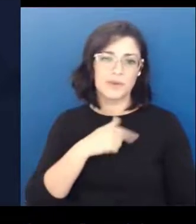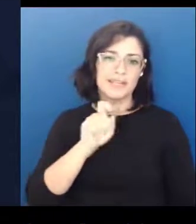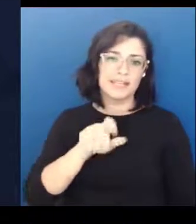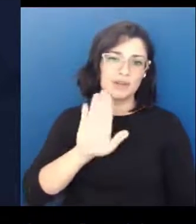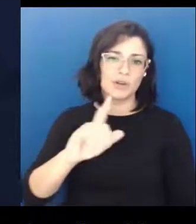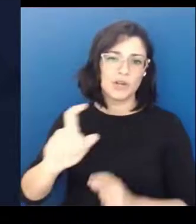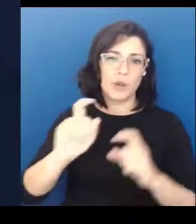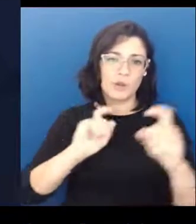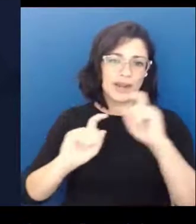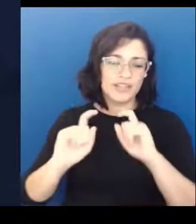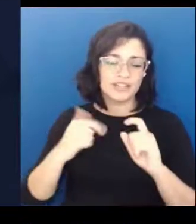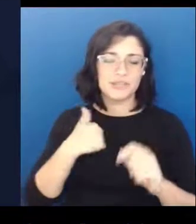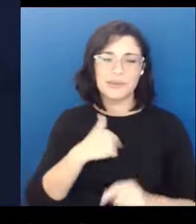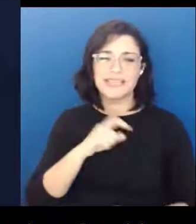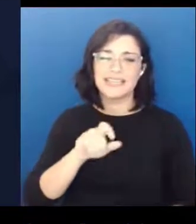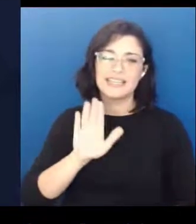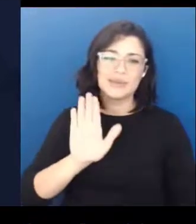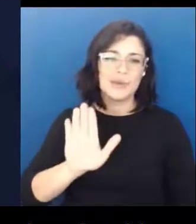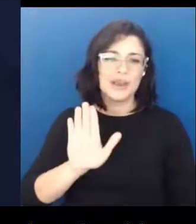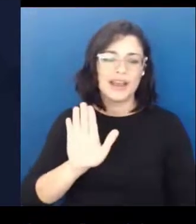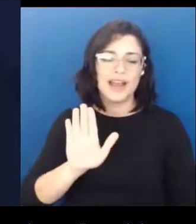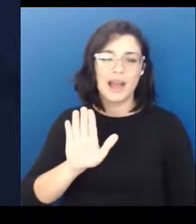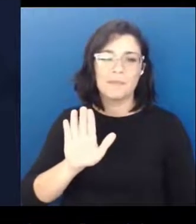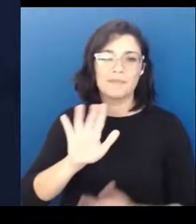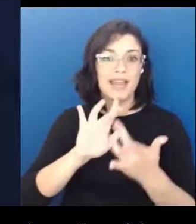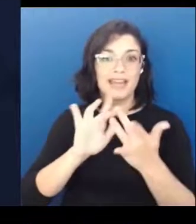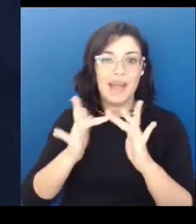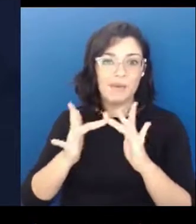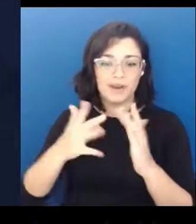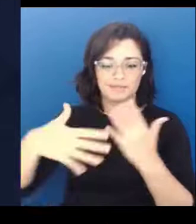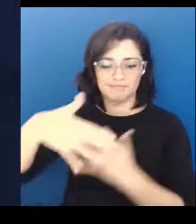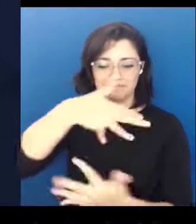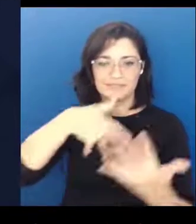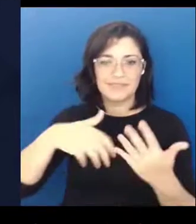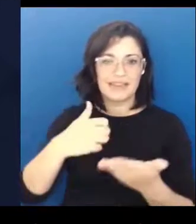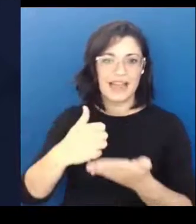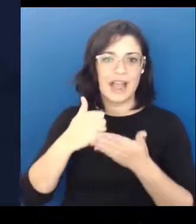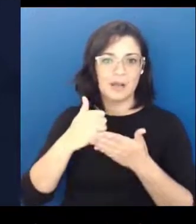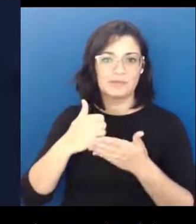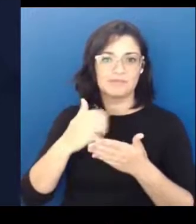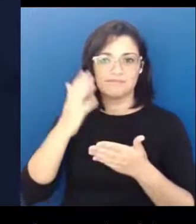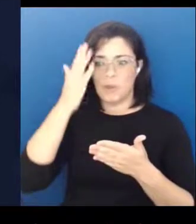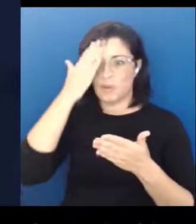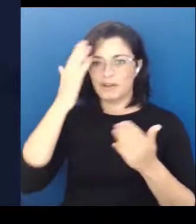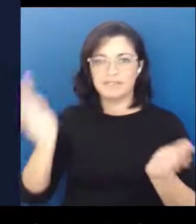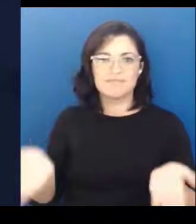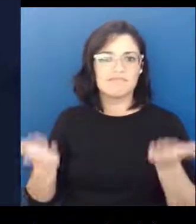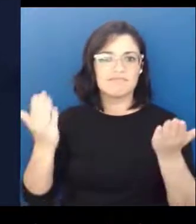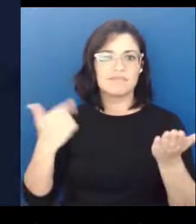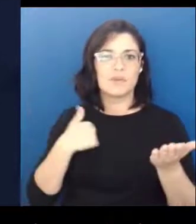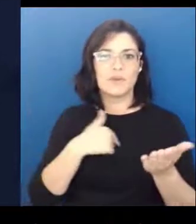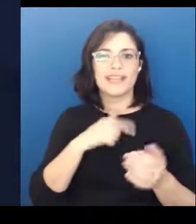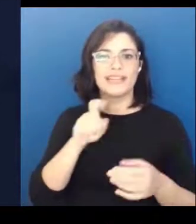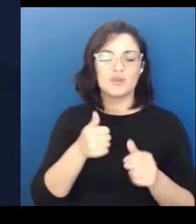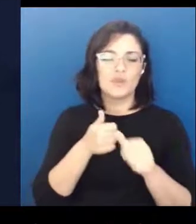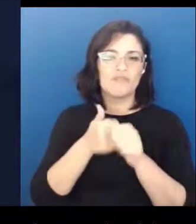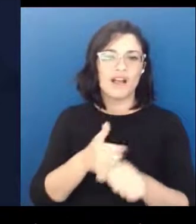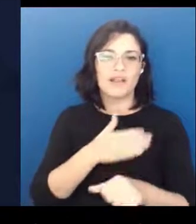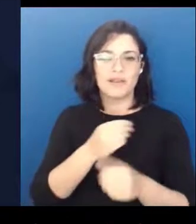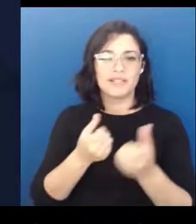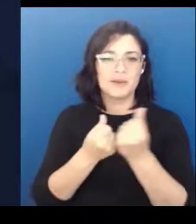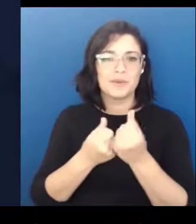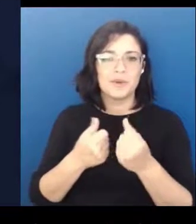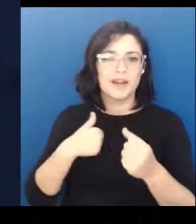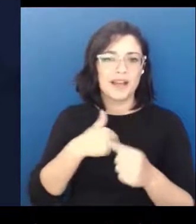your network to help raise awareness. We need you to follow and support us on Facebook, LinkedIn, and